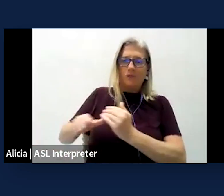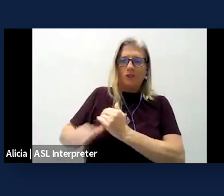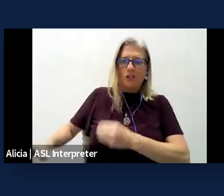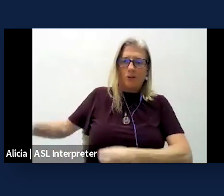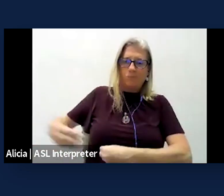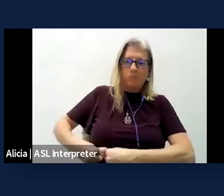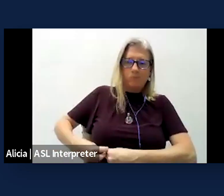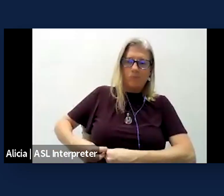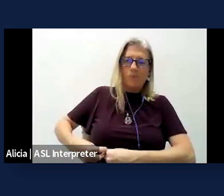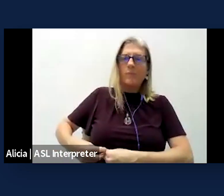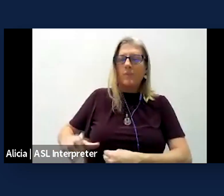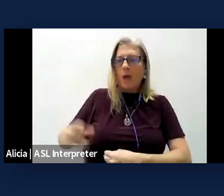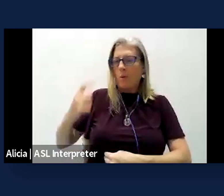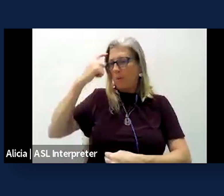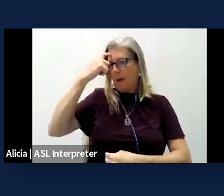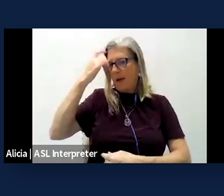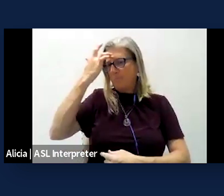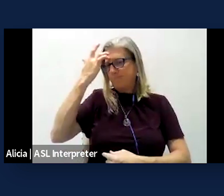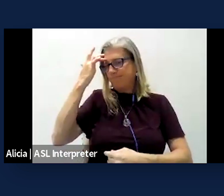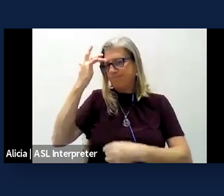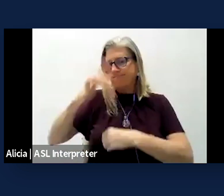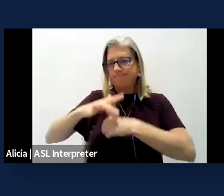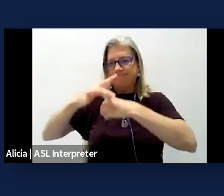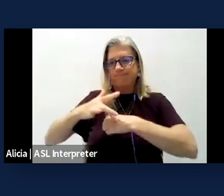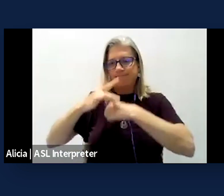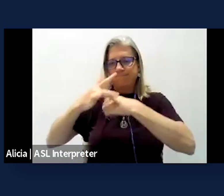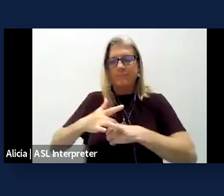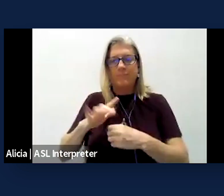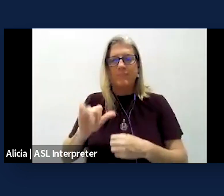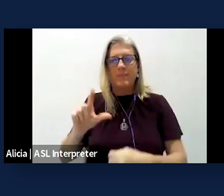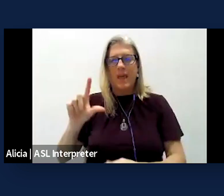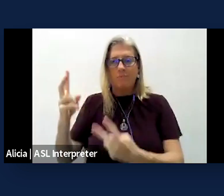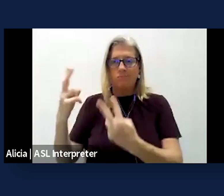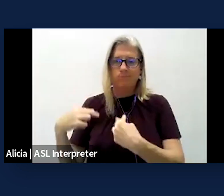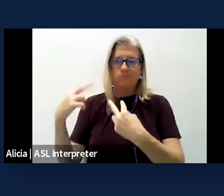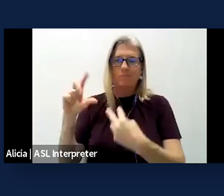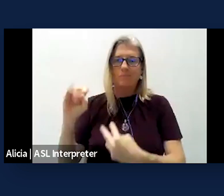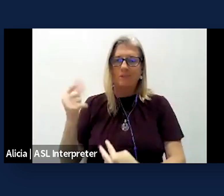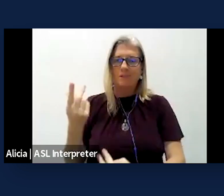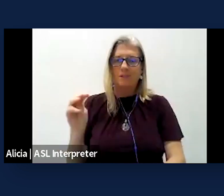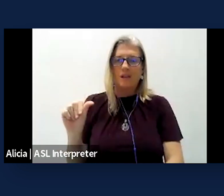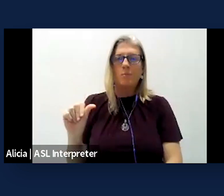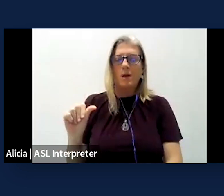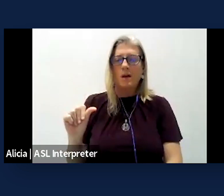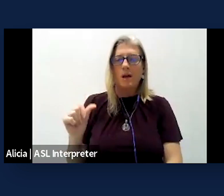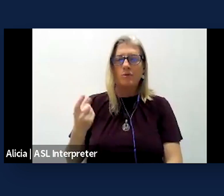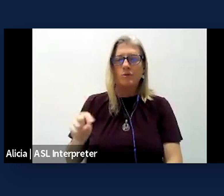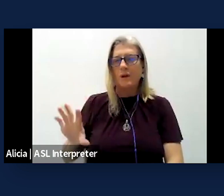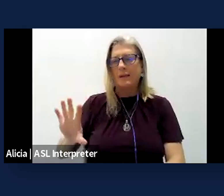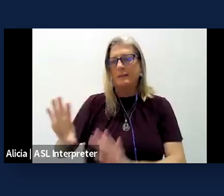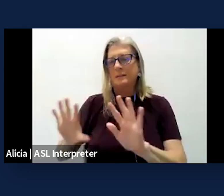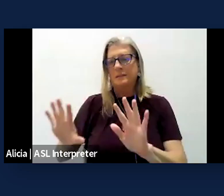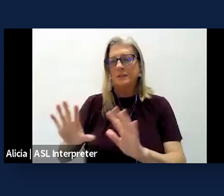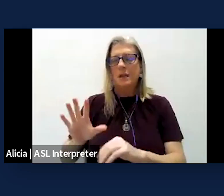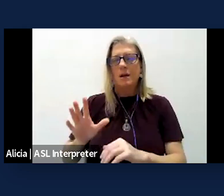my head, and kind of getting over that stigma. And I guess it was just oh, great, I don't want to